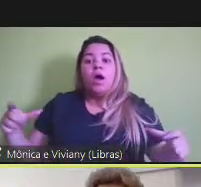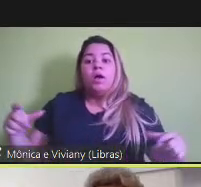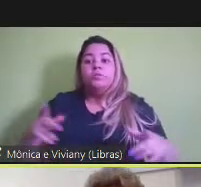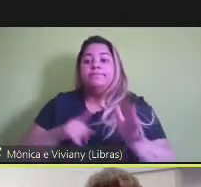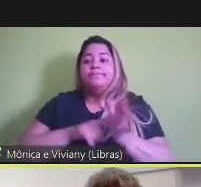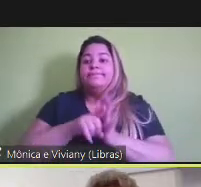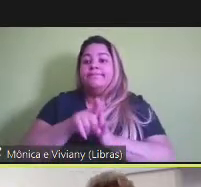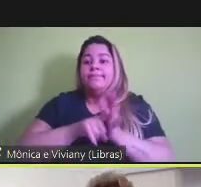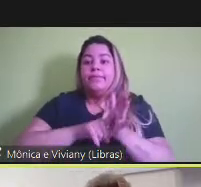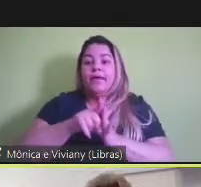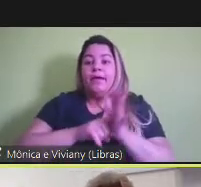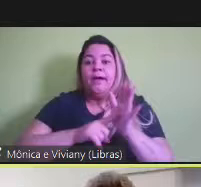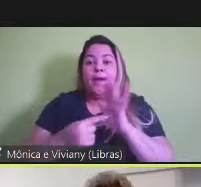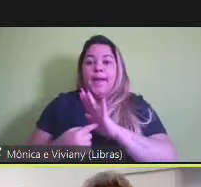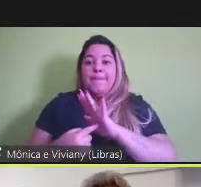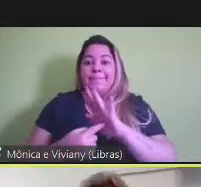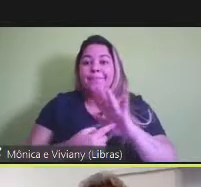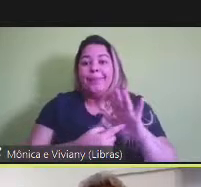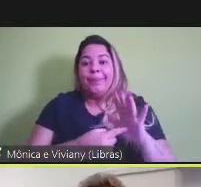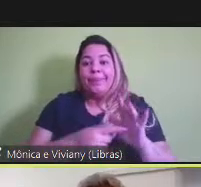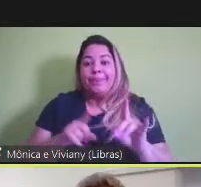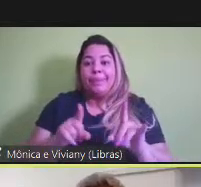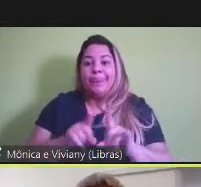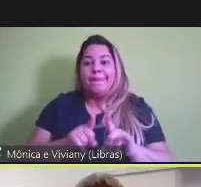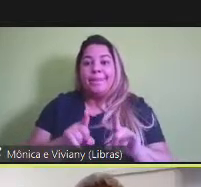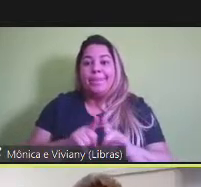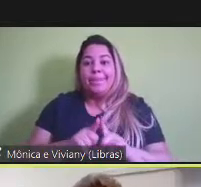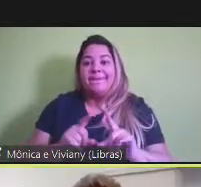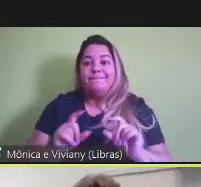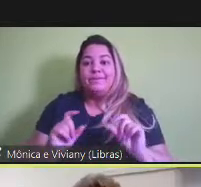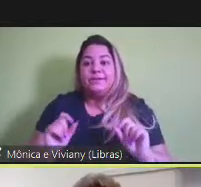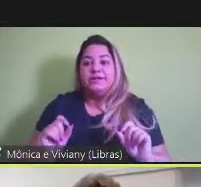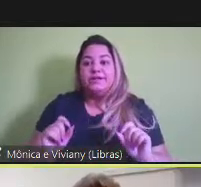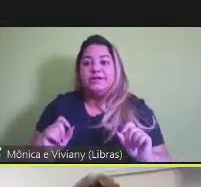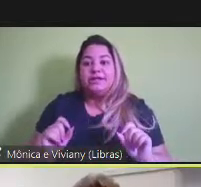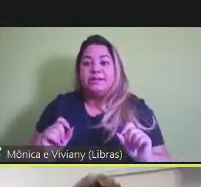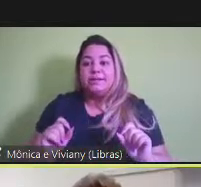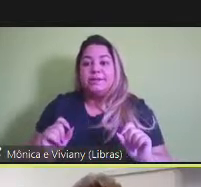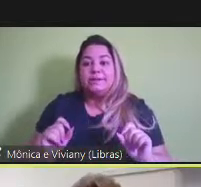produces a lot of research showing that this has an impact.